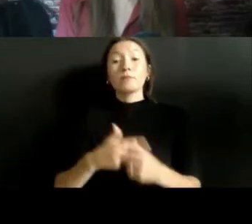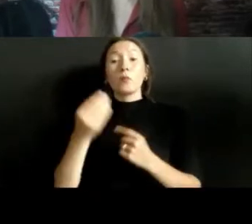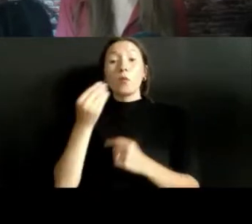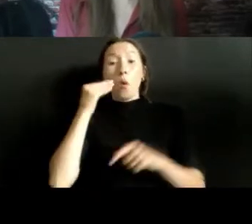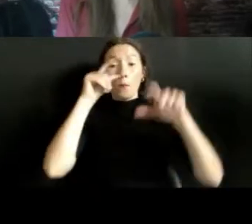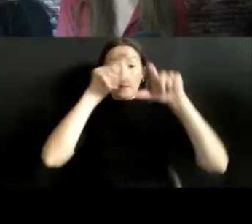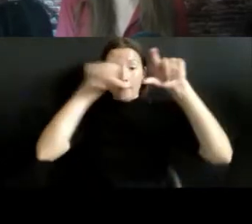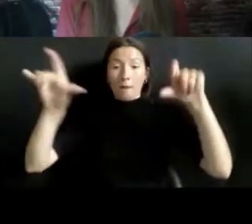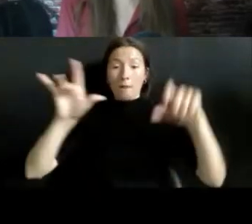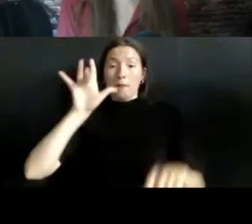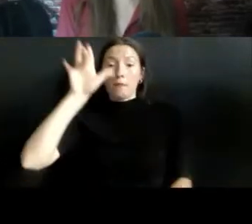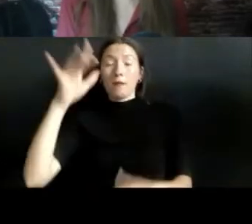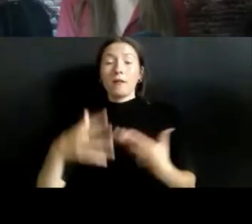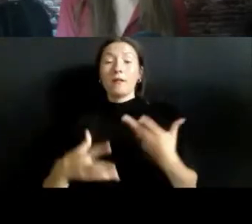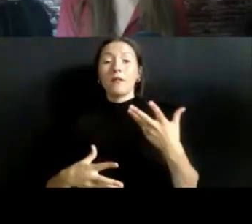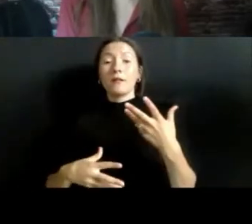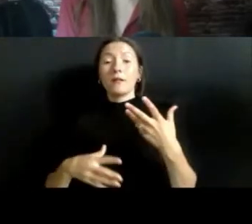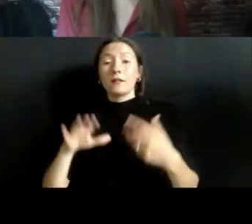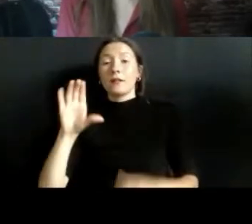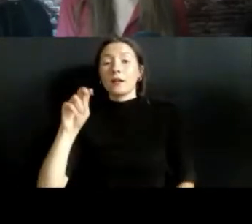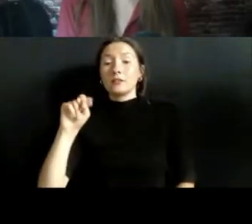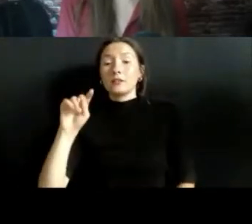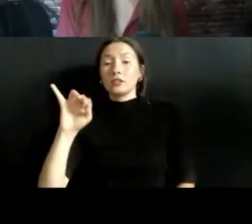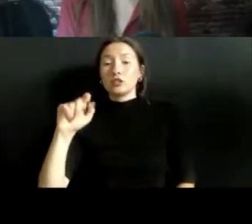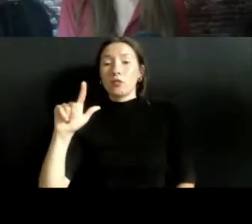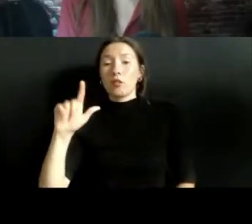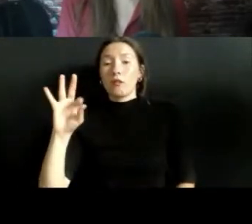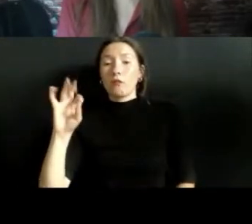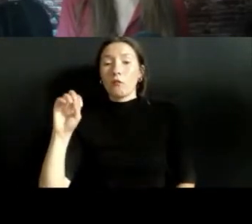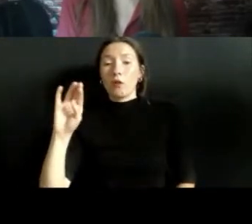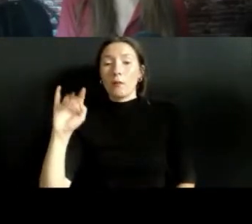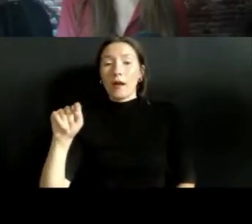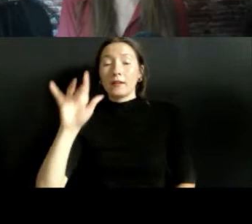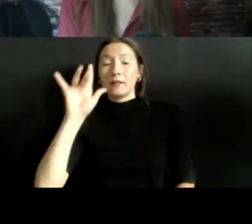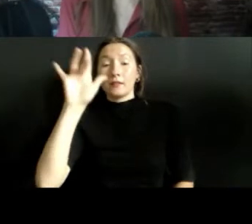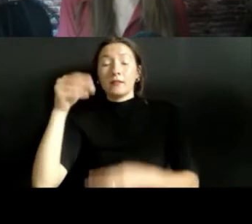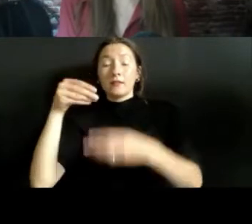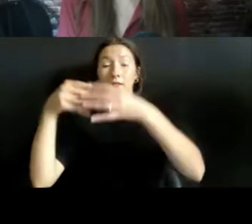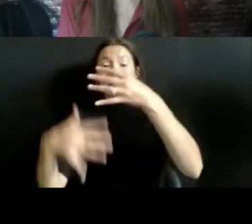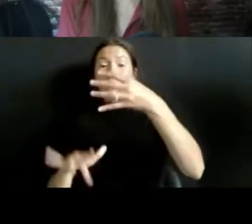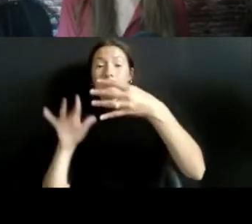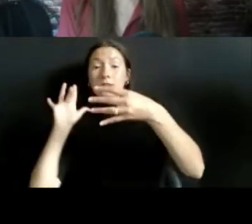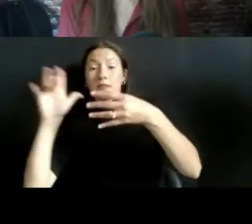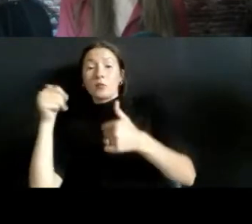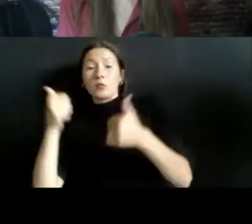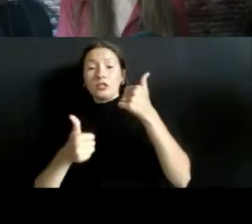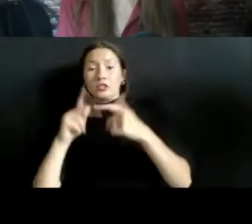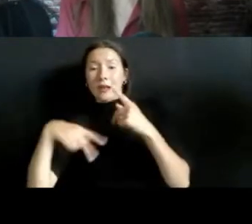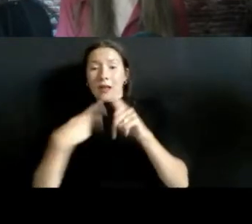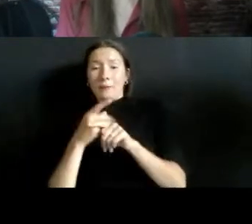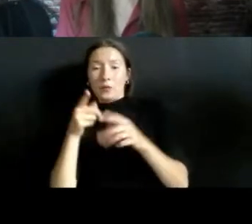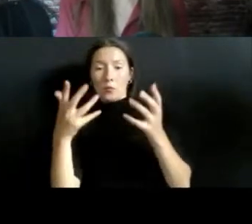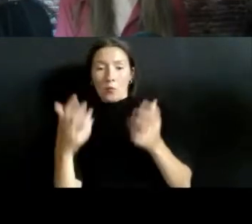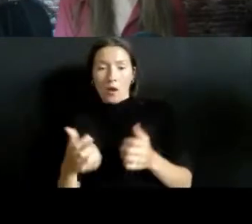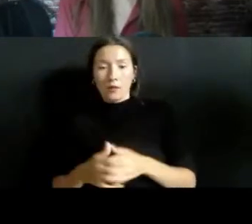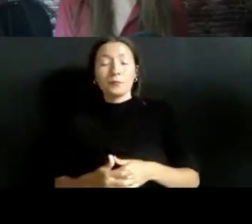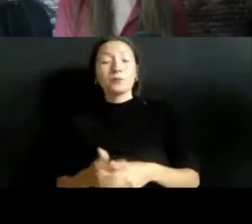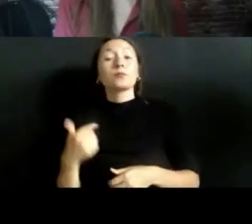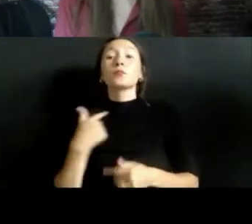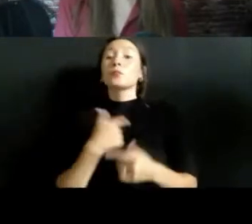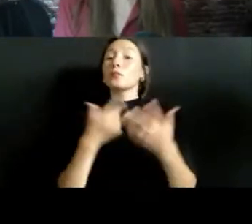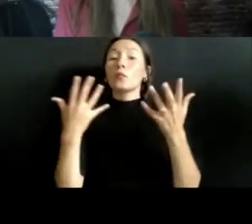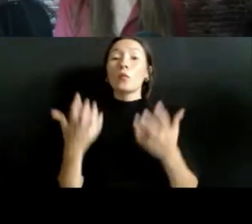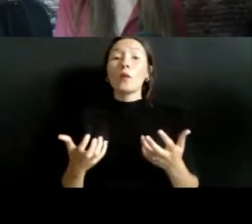drop-down button and select the type of conditional formatting you want. In this case, since we want to highlight cells that meet